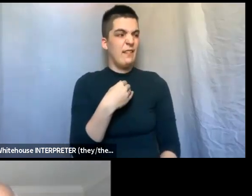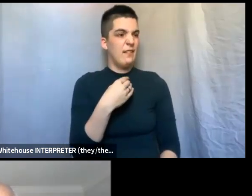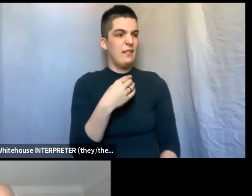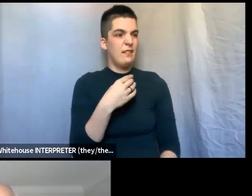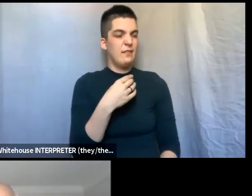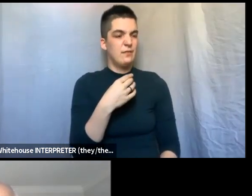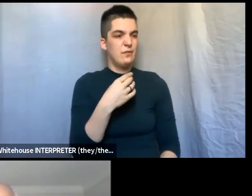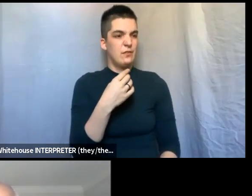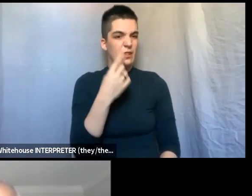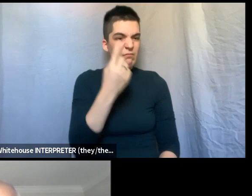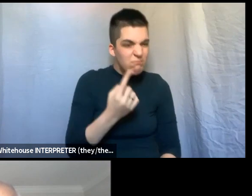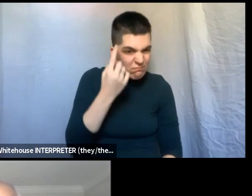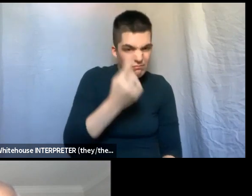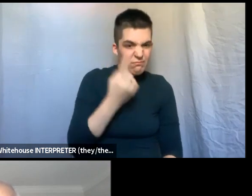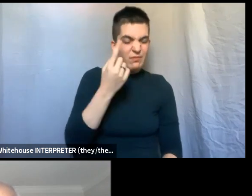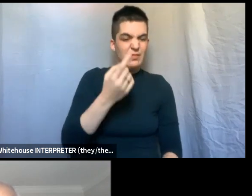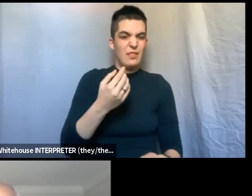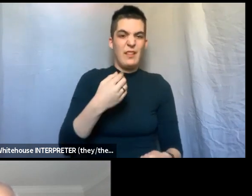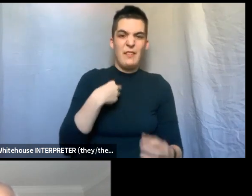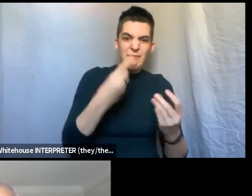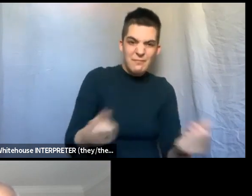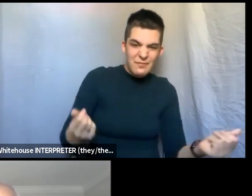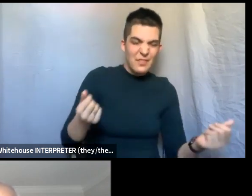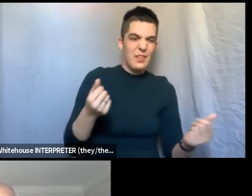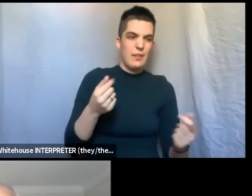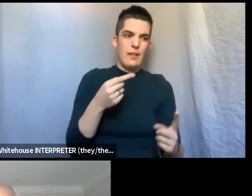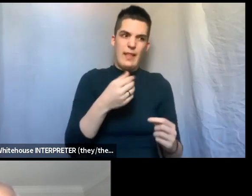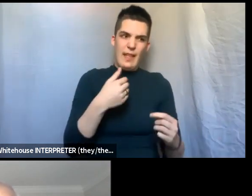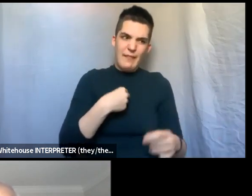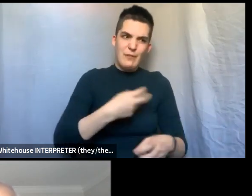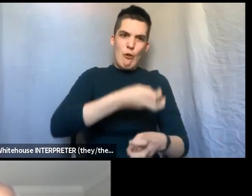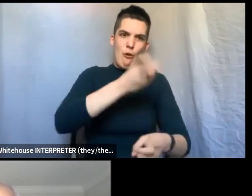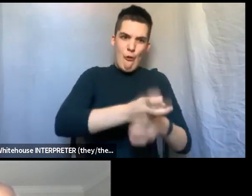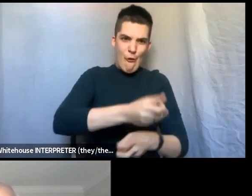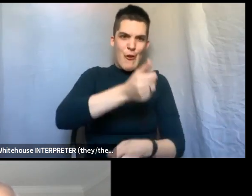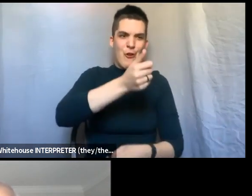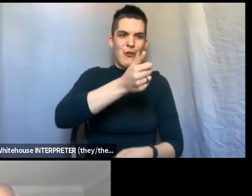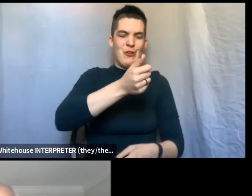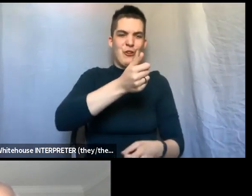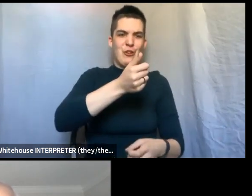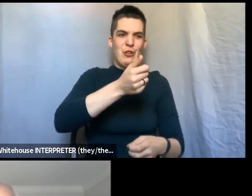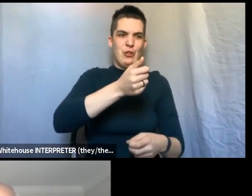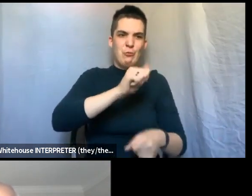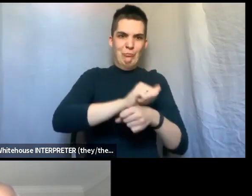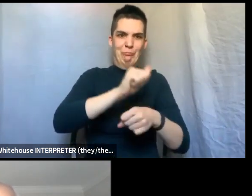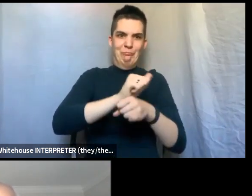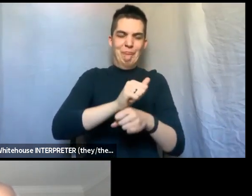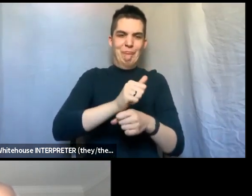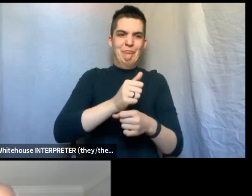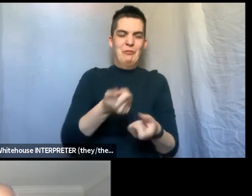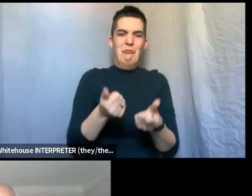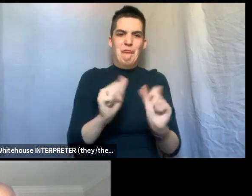again. They have a far harder task before us, than